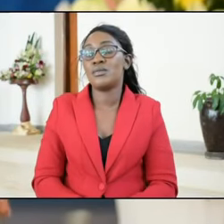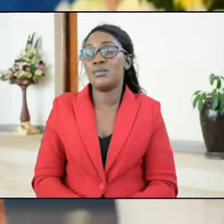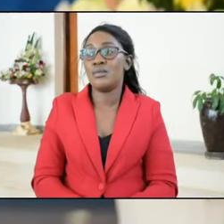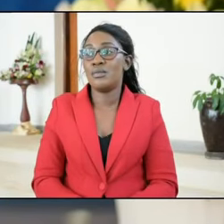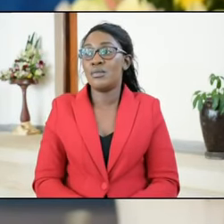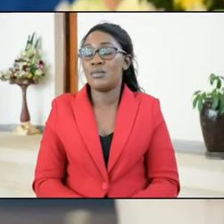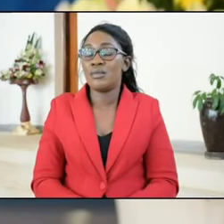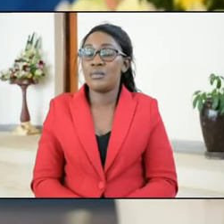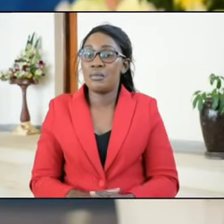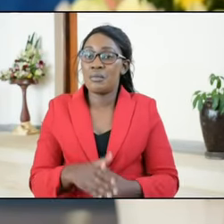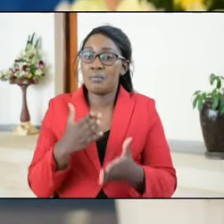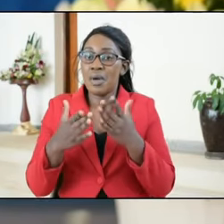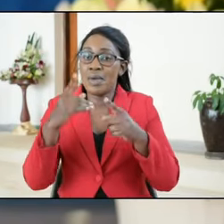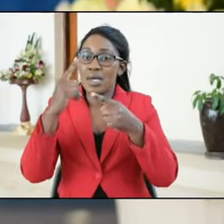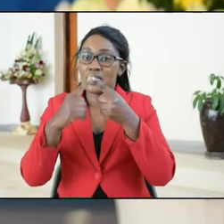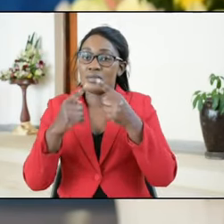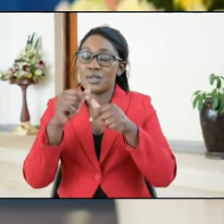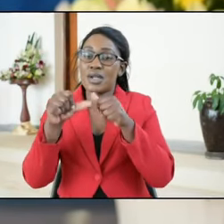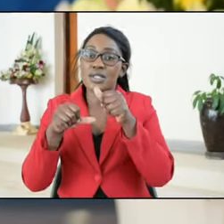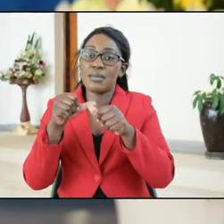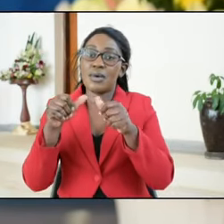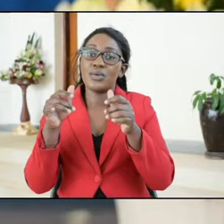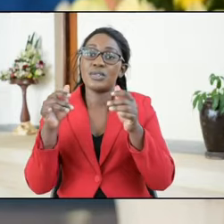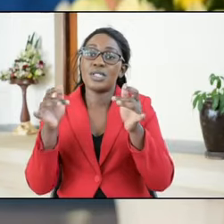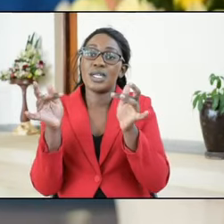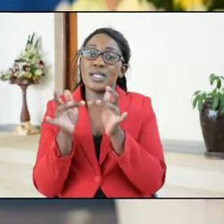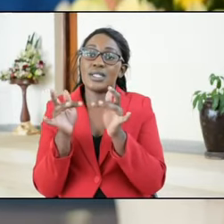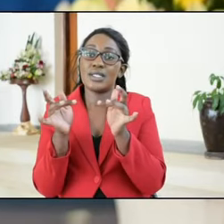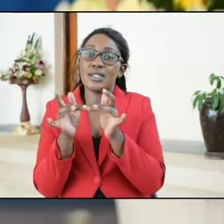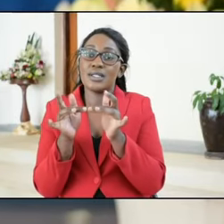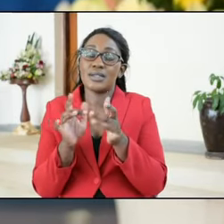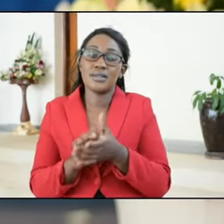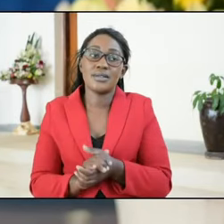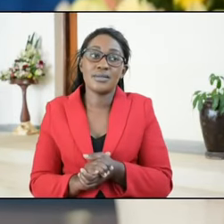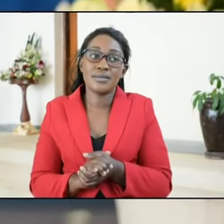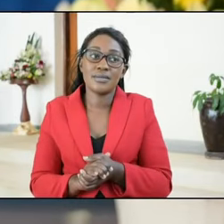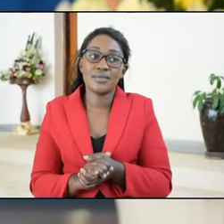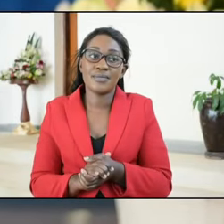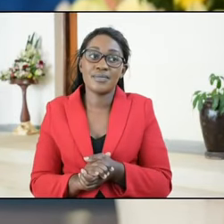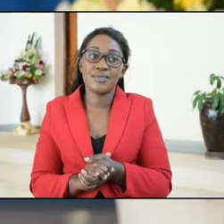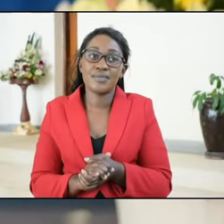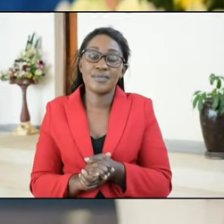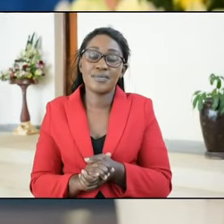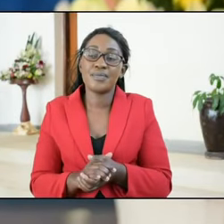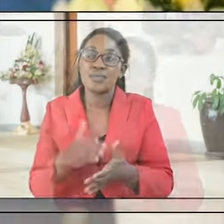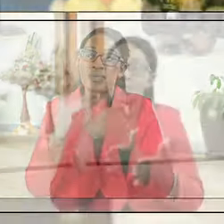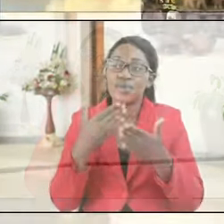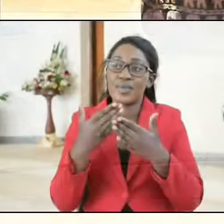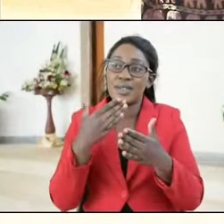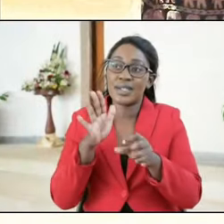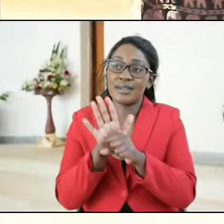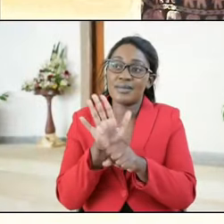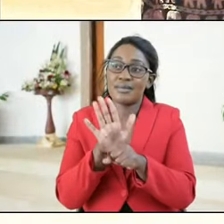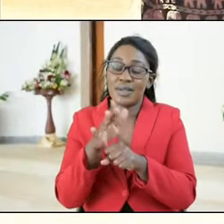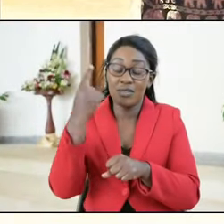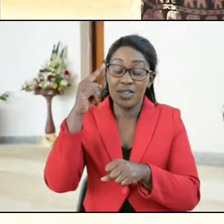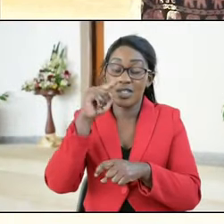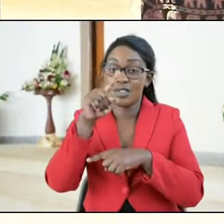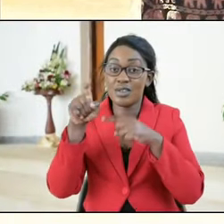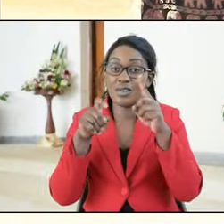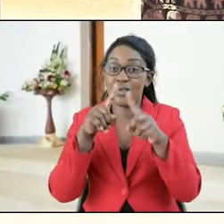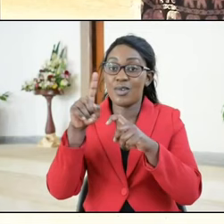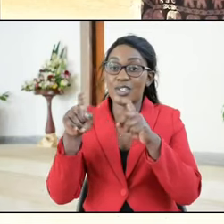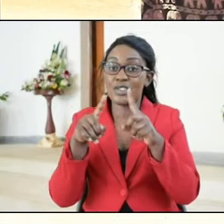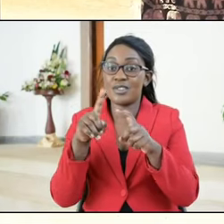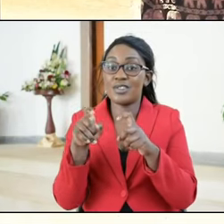of the internet vis-a-vis theology? Thank you. Thank you so much for that question. Like you've said, there are so